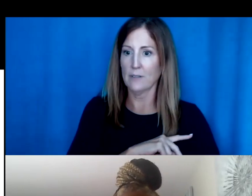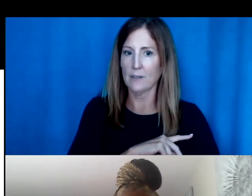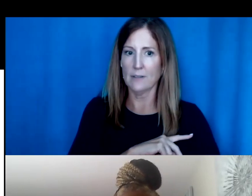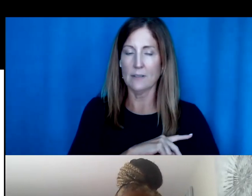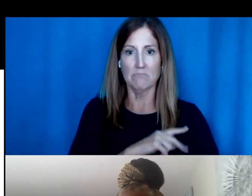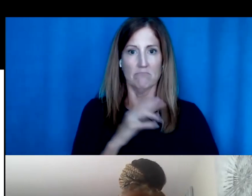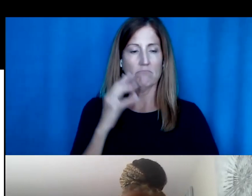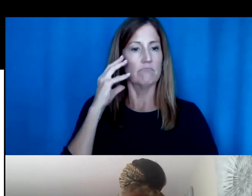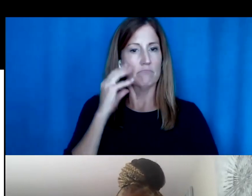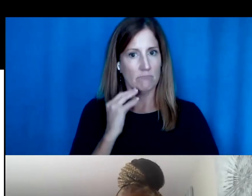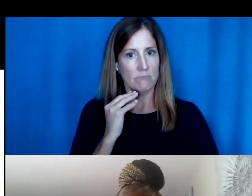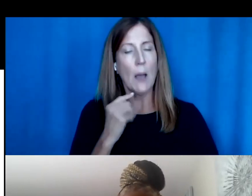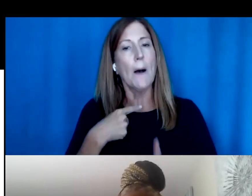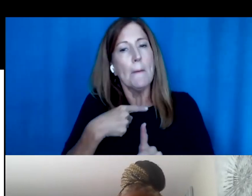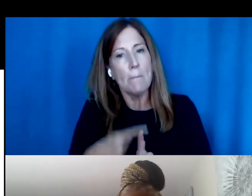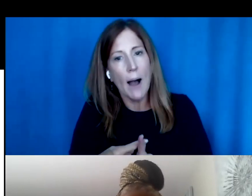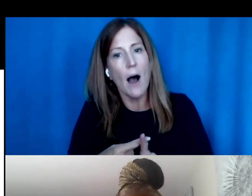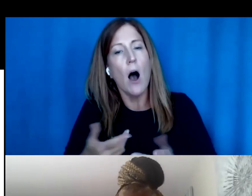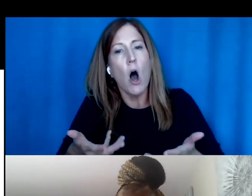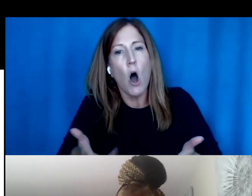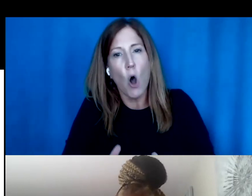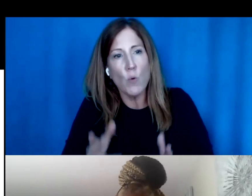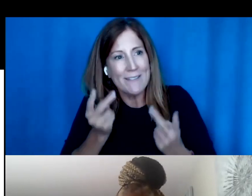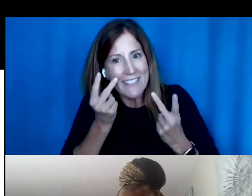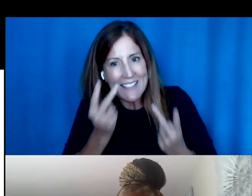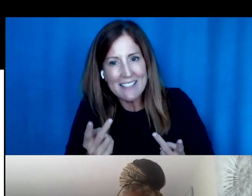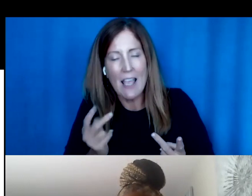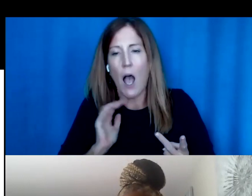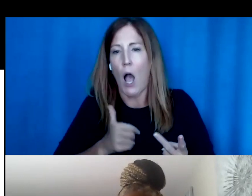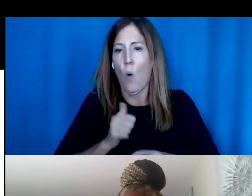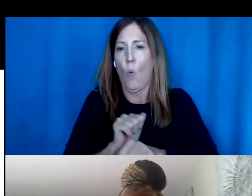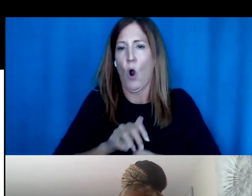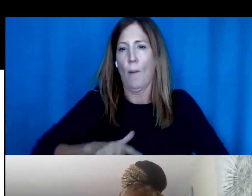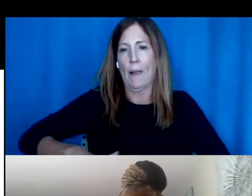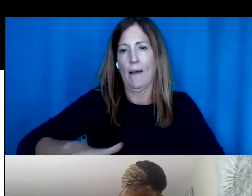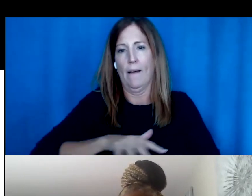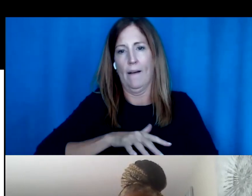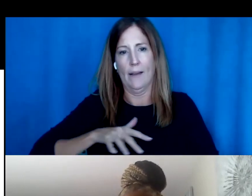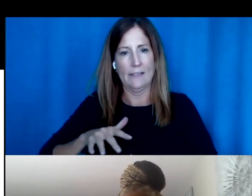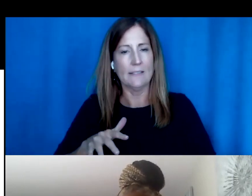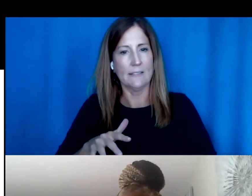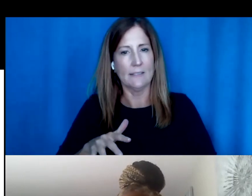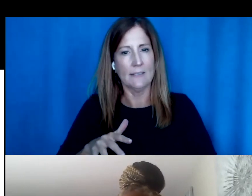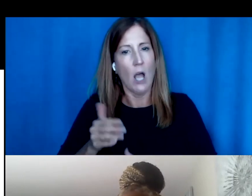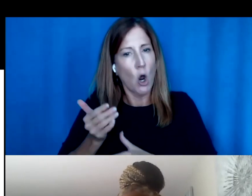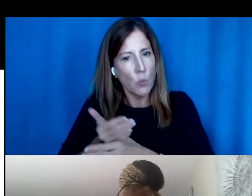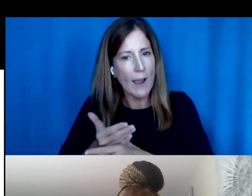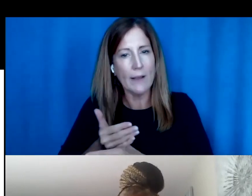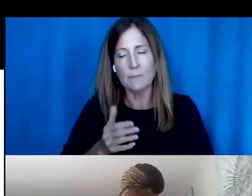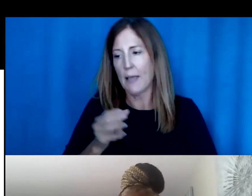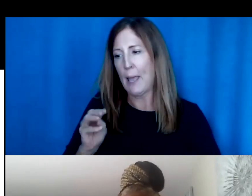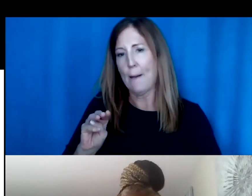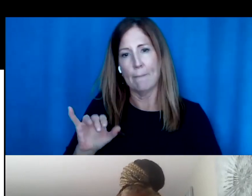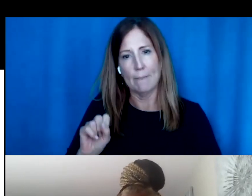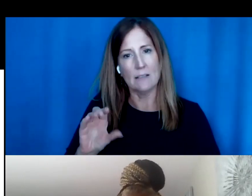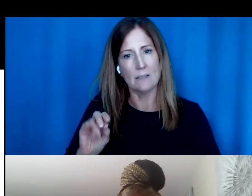had, but also seen in our workplace of harassment and misconduct on